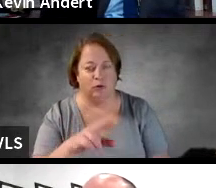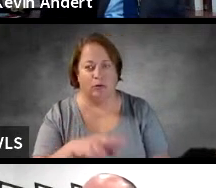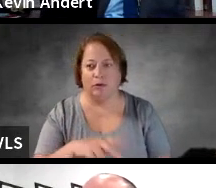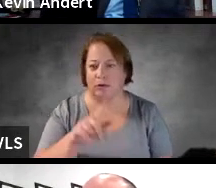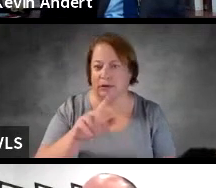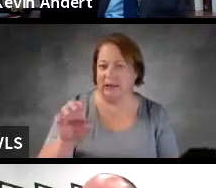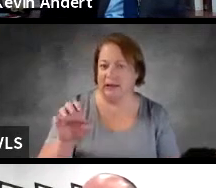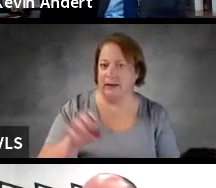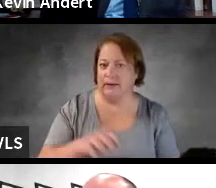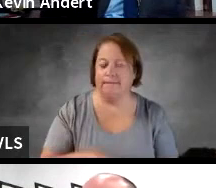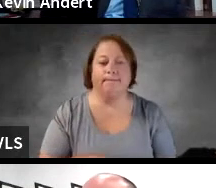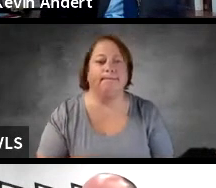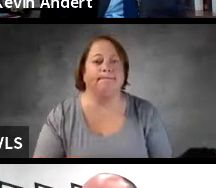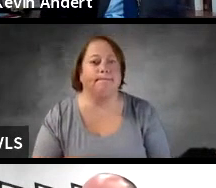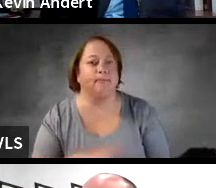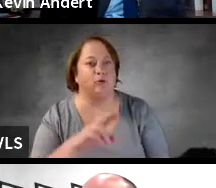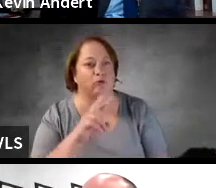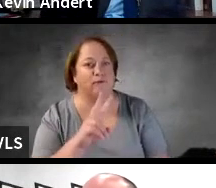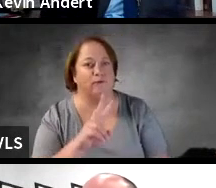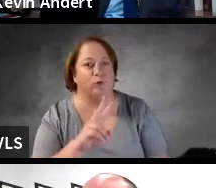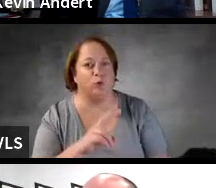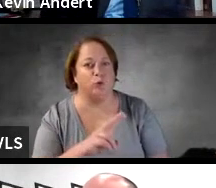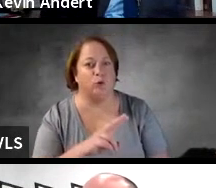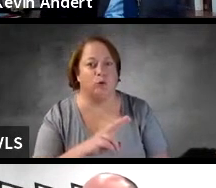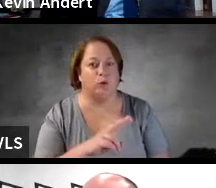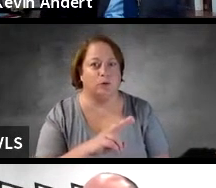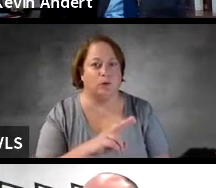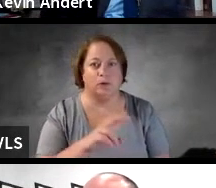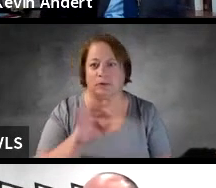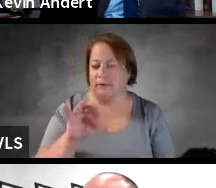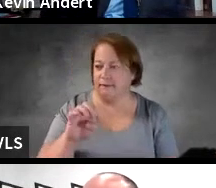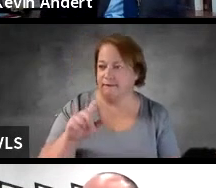Keisha Lee. Riverview Gardens, Larry Felton.